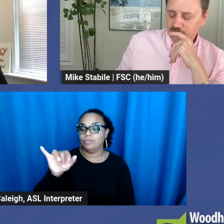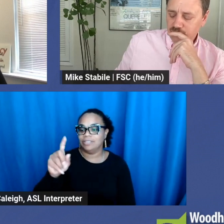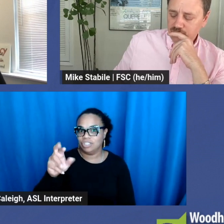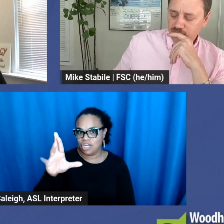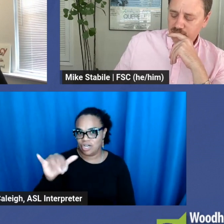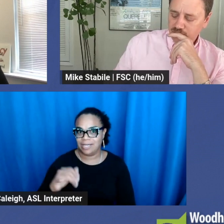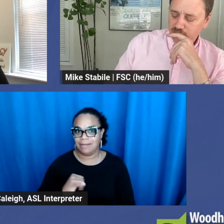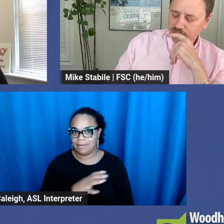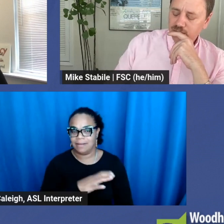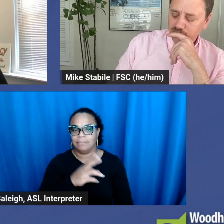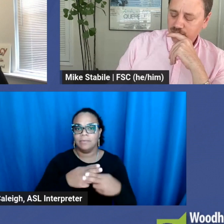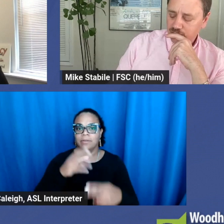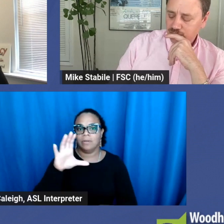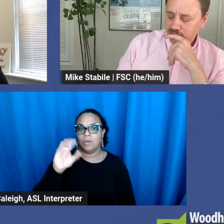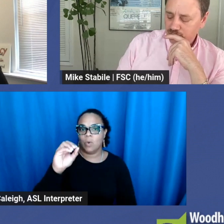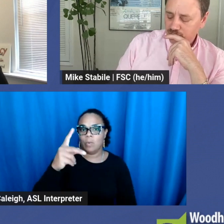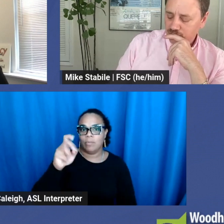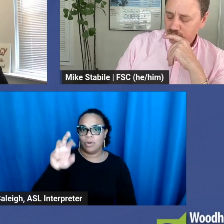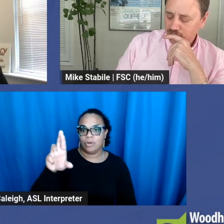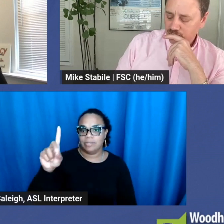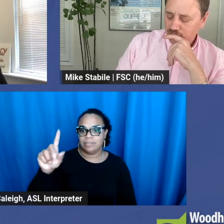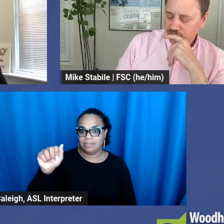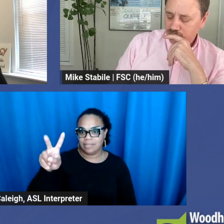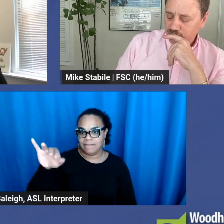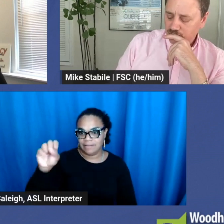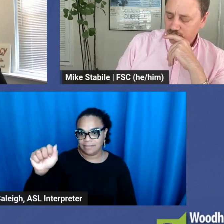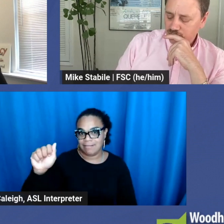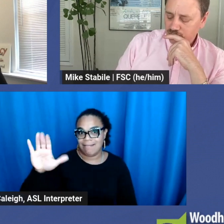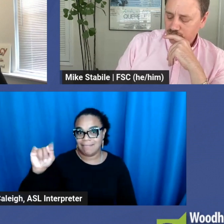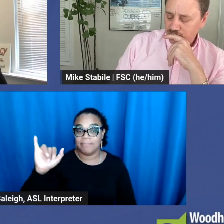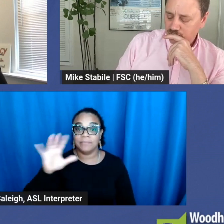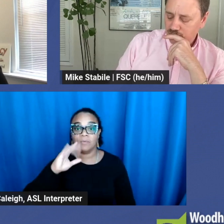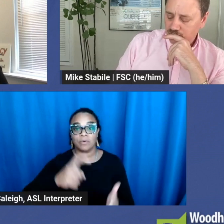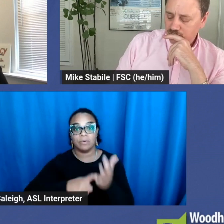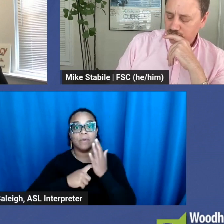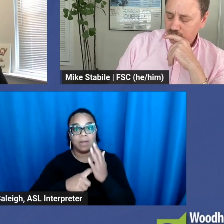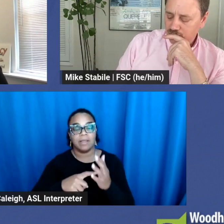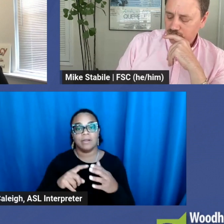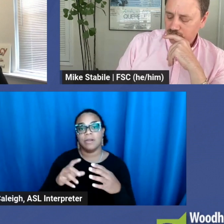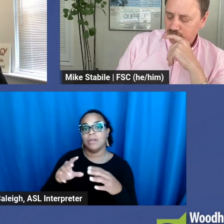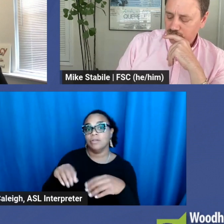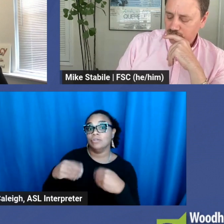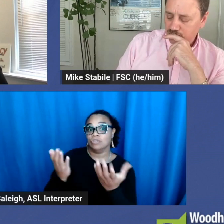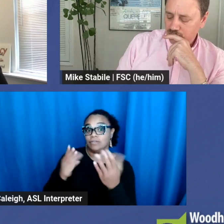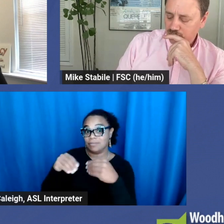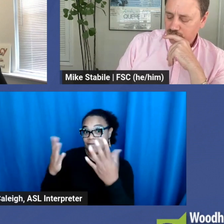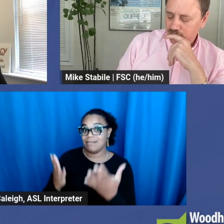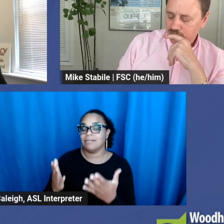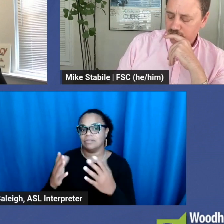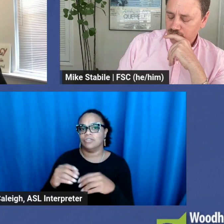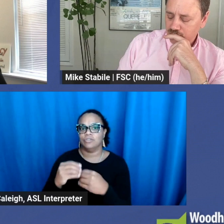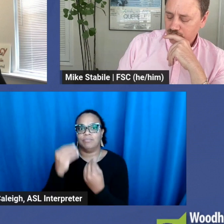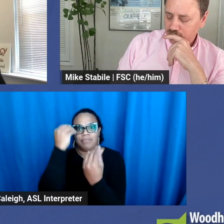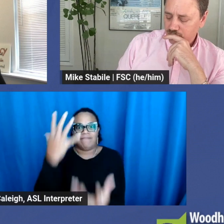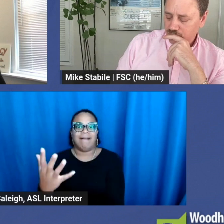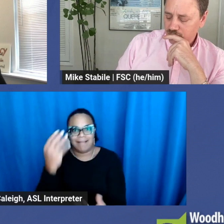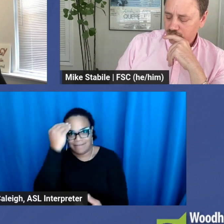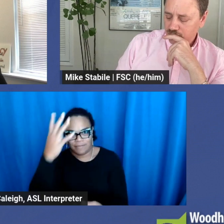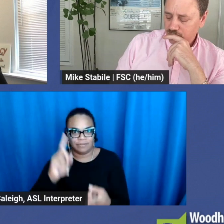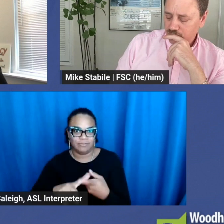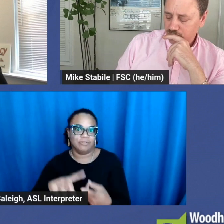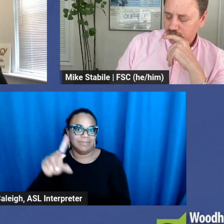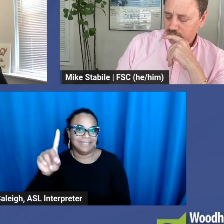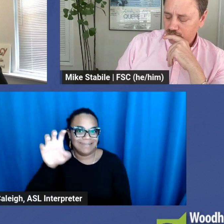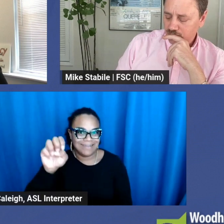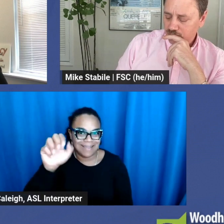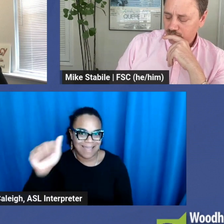is the Cooper-Davis Act. This would require online service providers to report information directly to the Drug Enforcement Agency, the